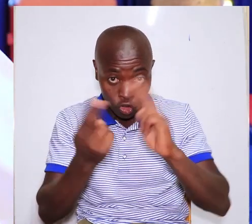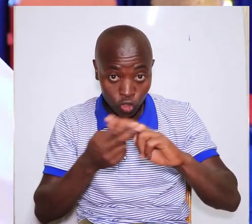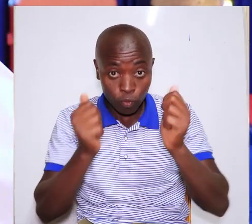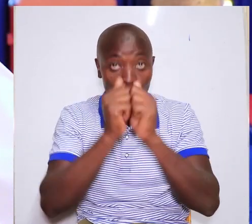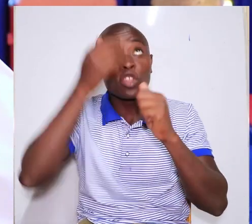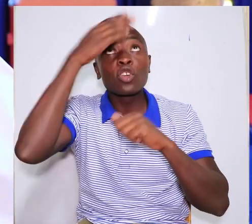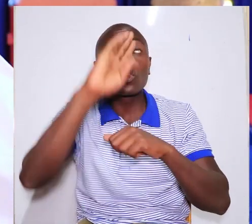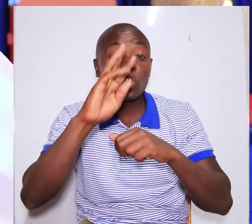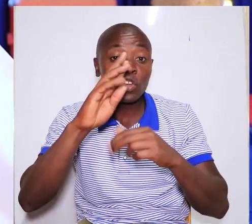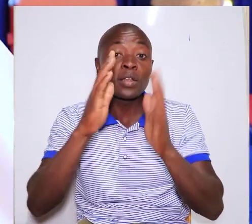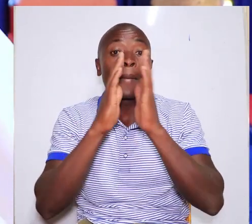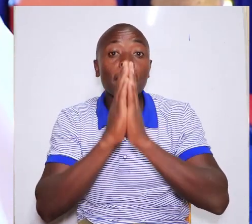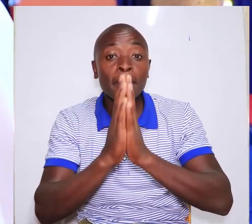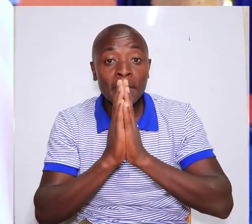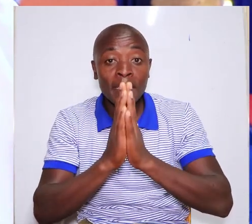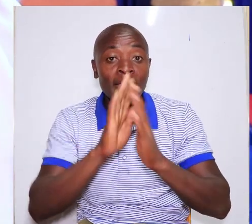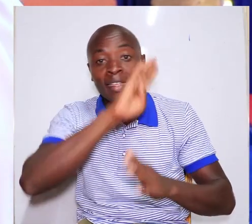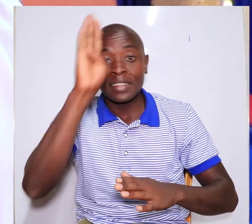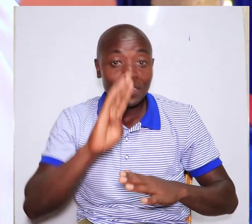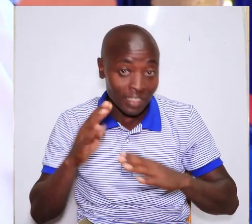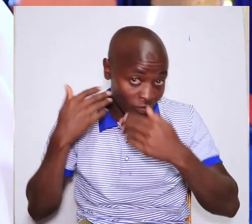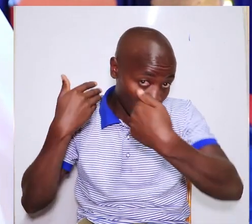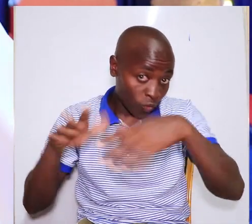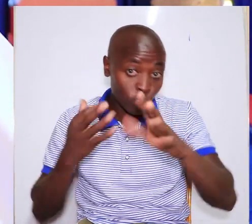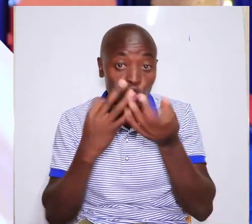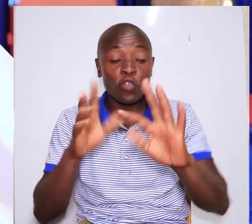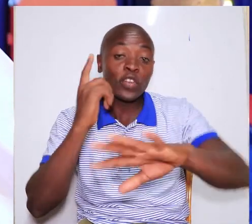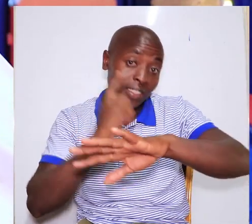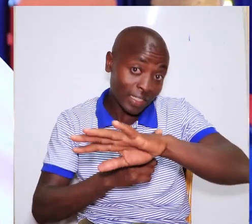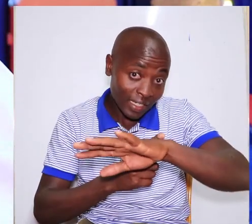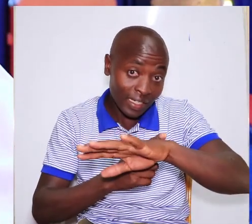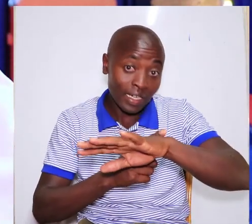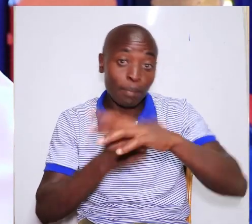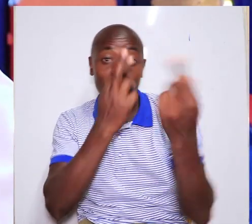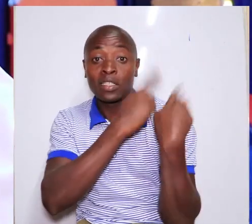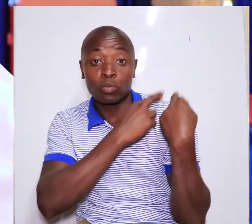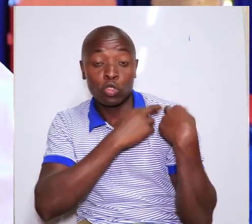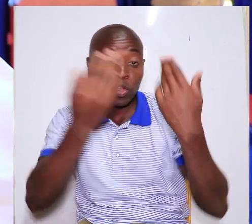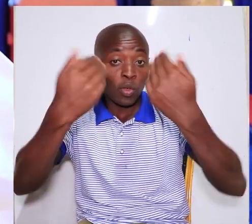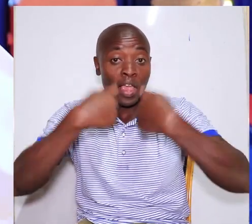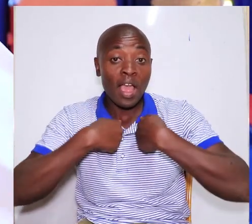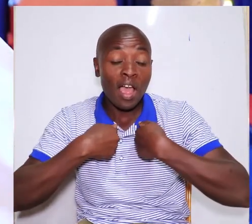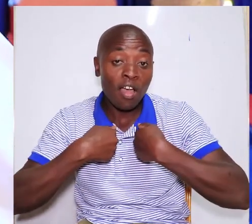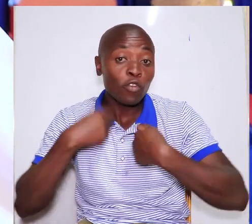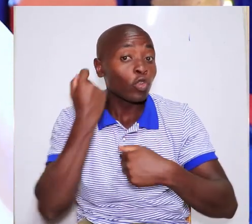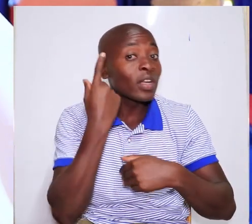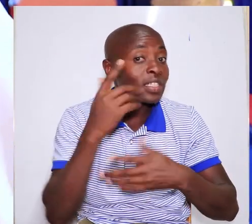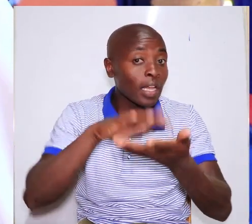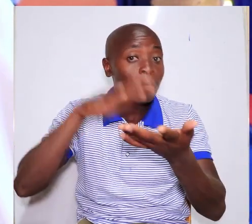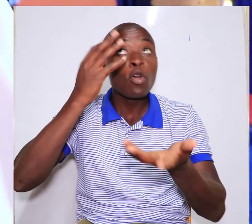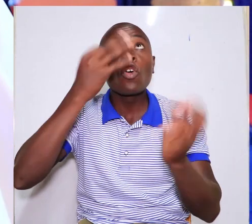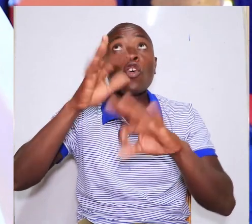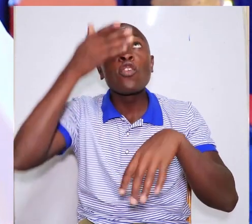an intercession, and it's never a waste of time. It is a privilege we get to understand more of